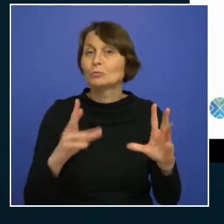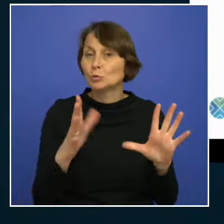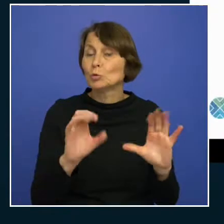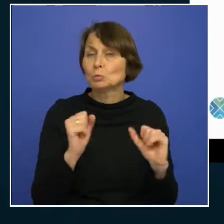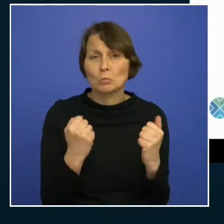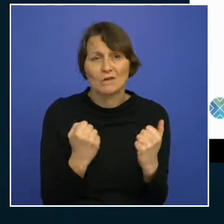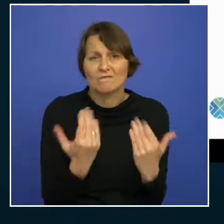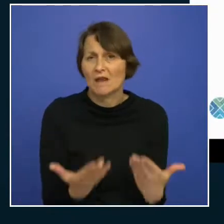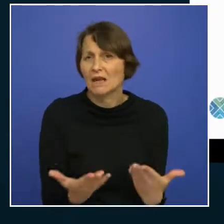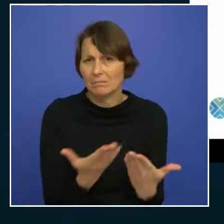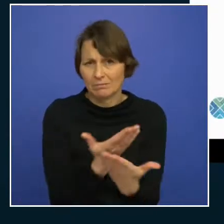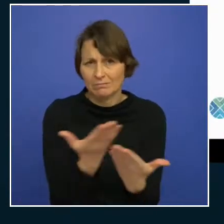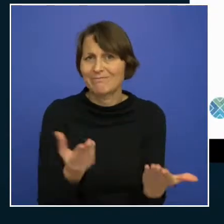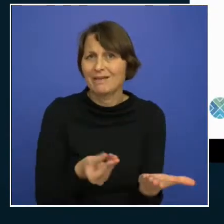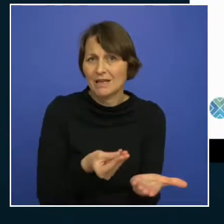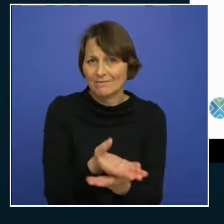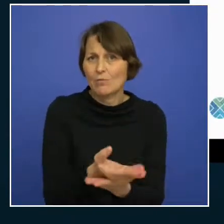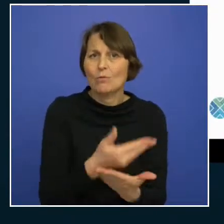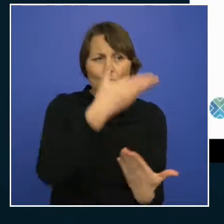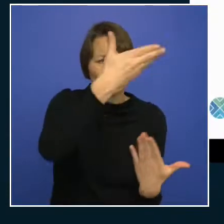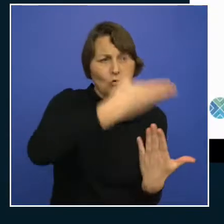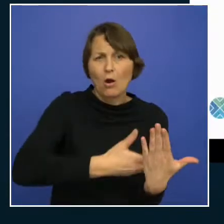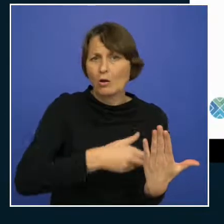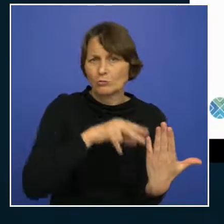the inside the documentation.